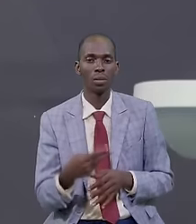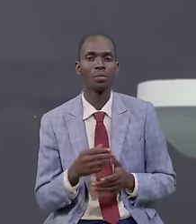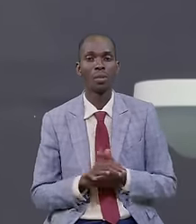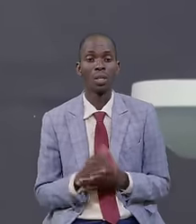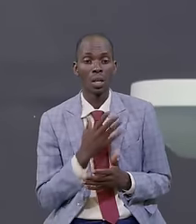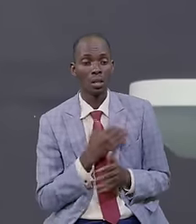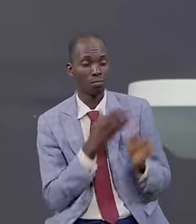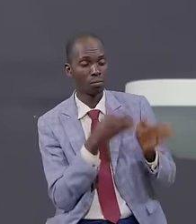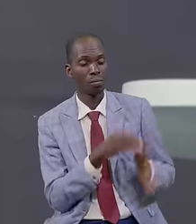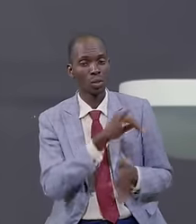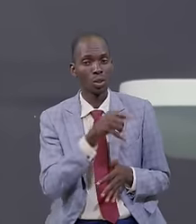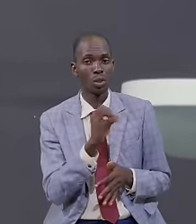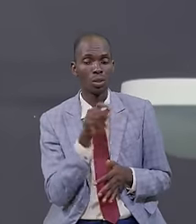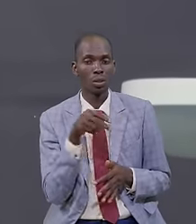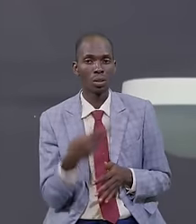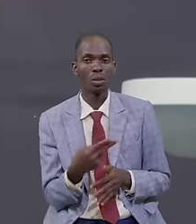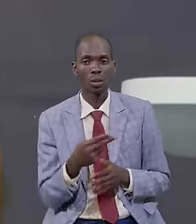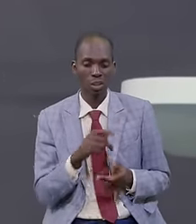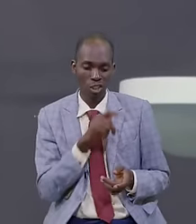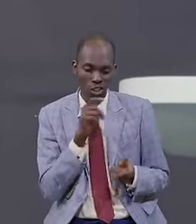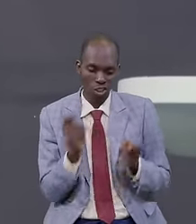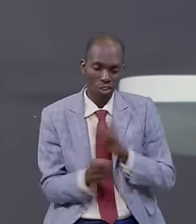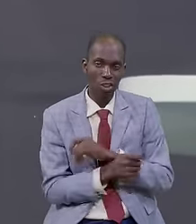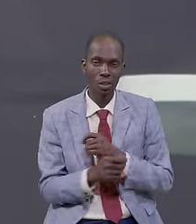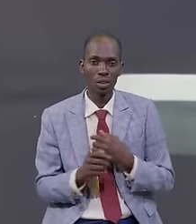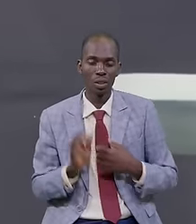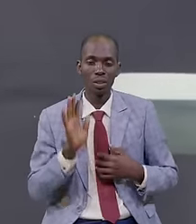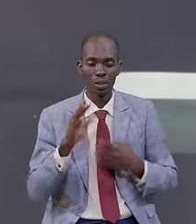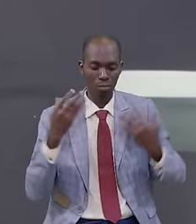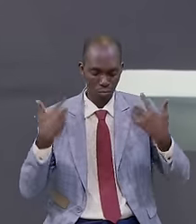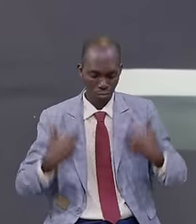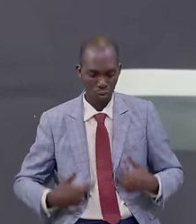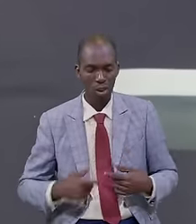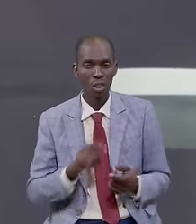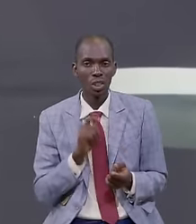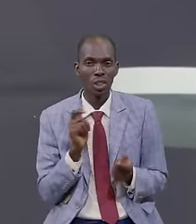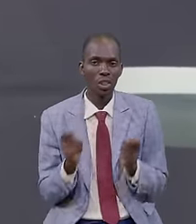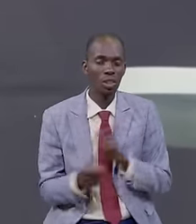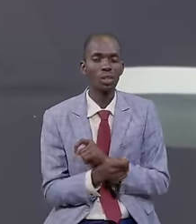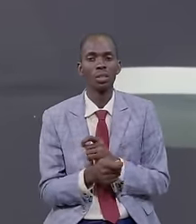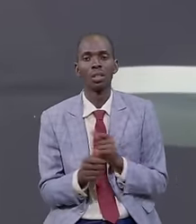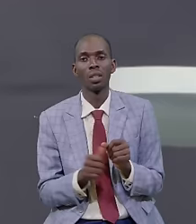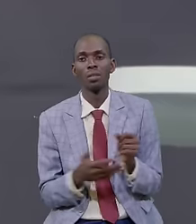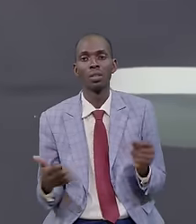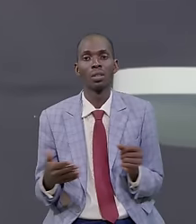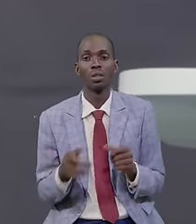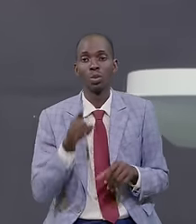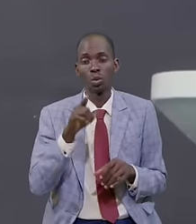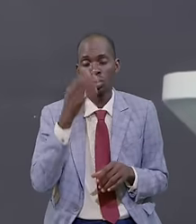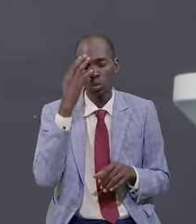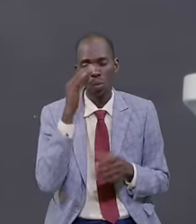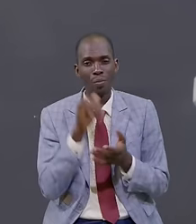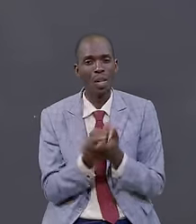changed his dress, changed his appearance. Now, there are people that do not